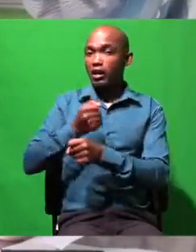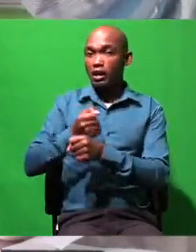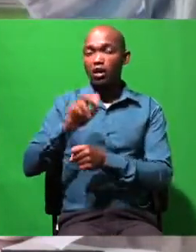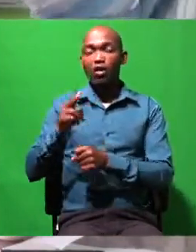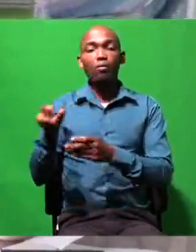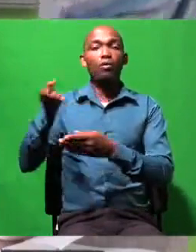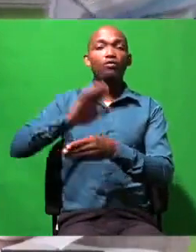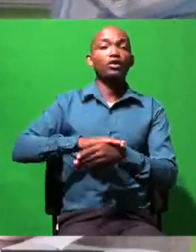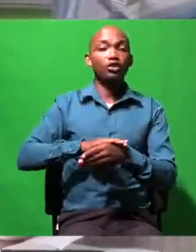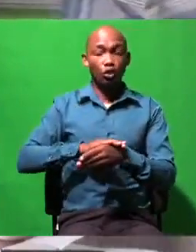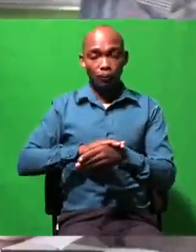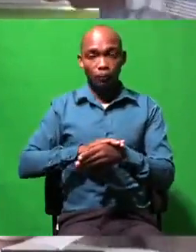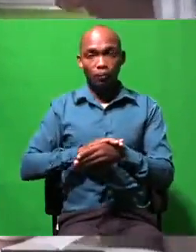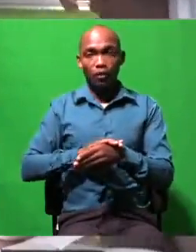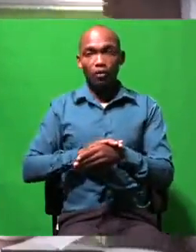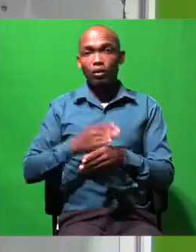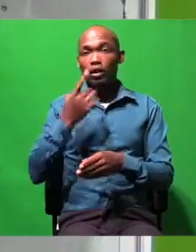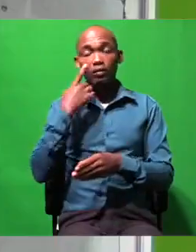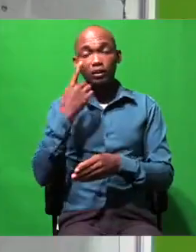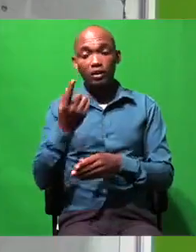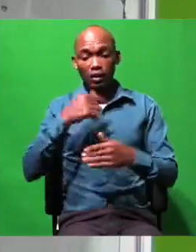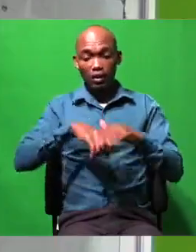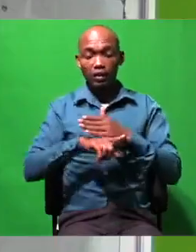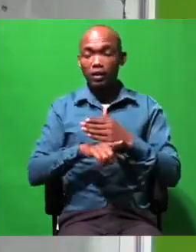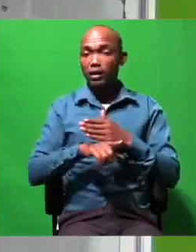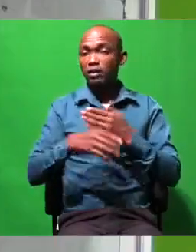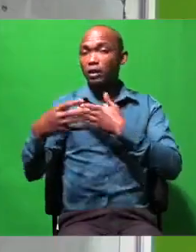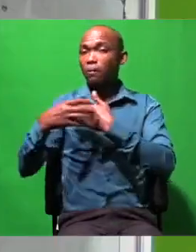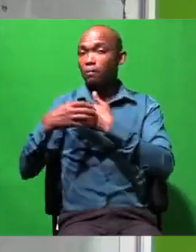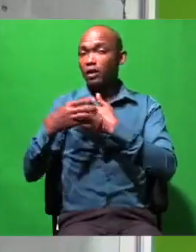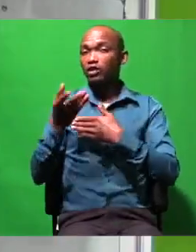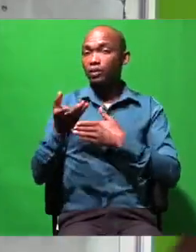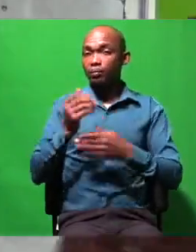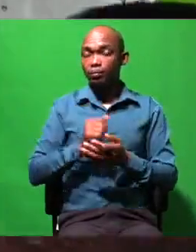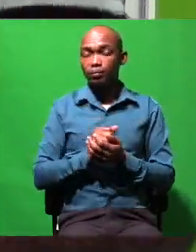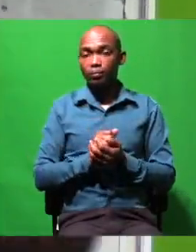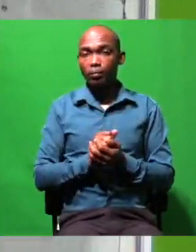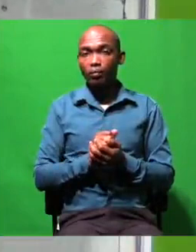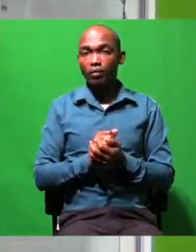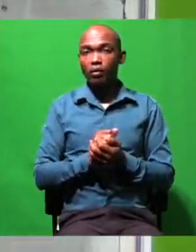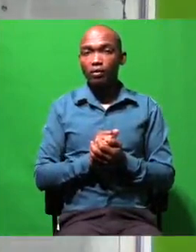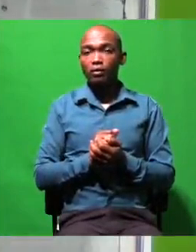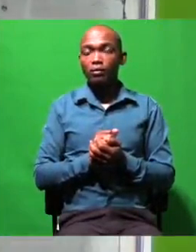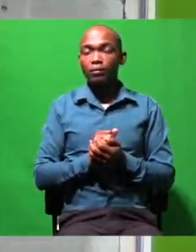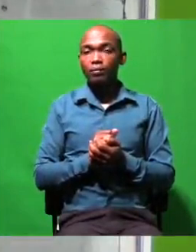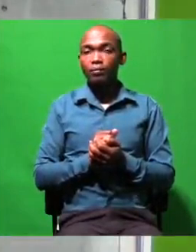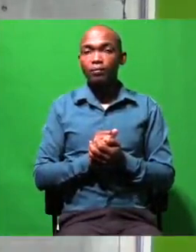Field, career or professional, as we have seen from these pictures. Here,